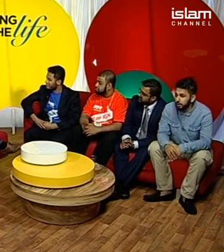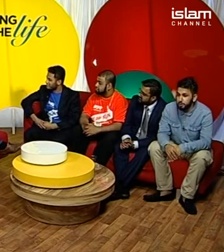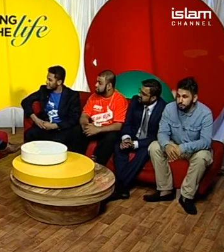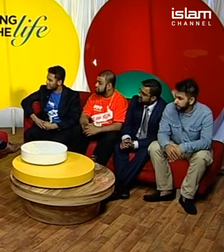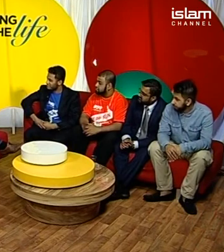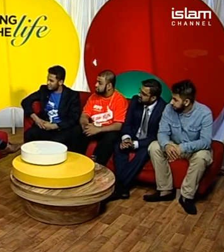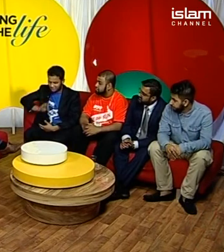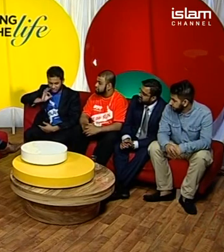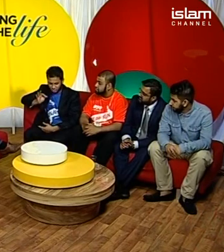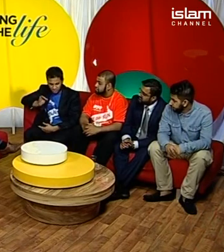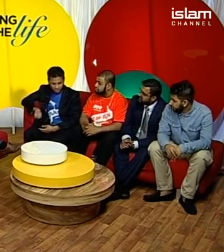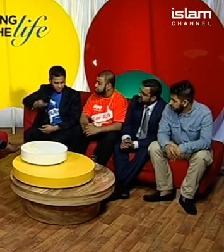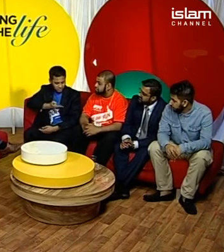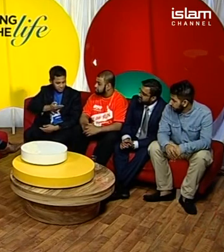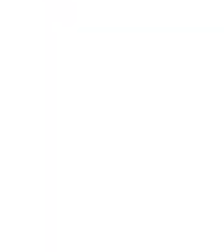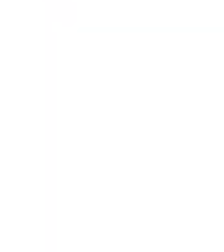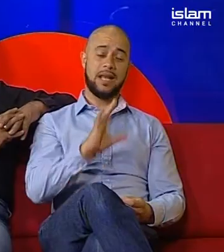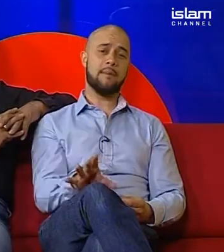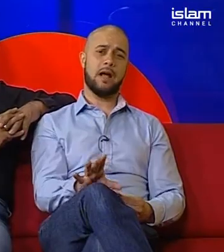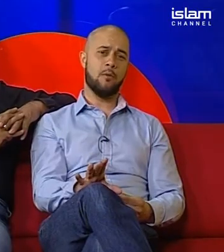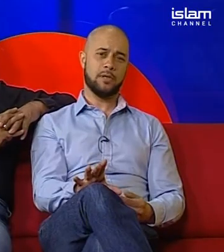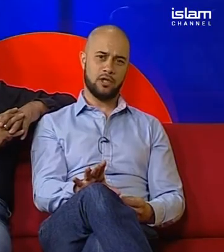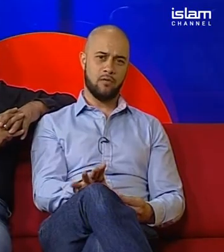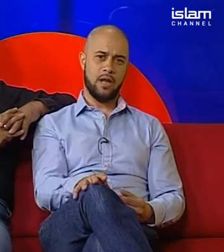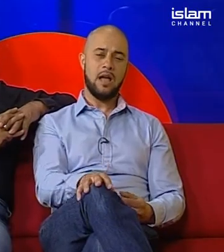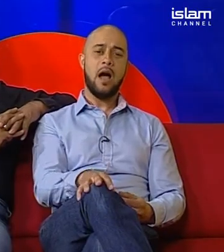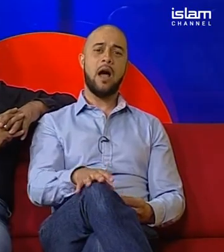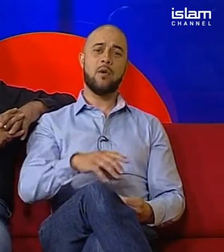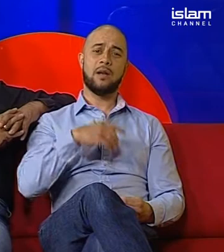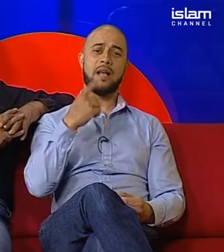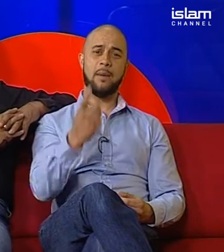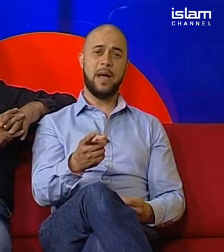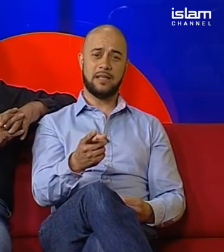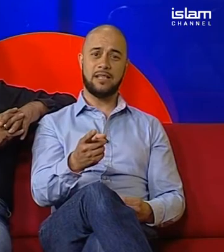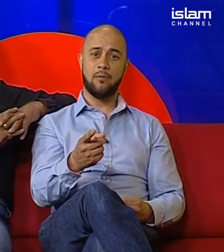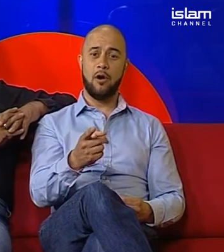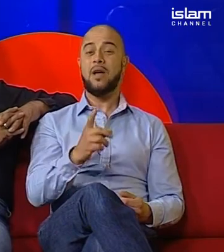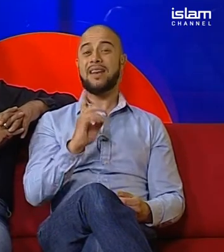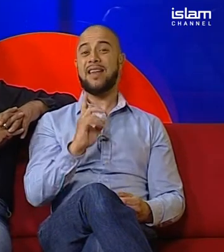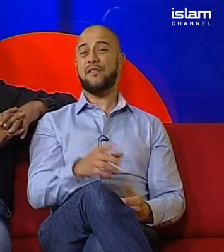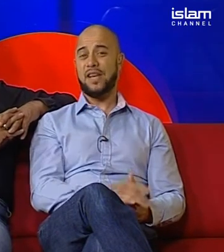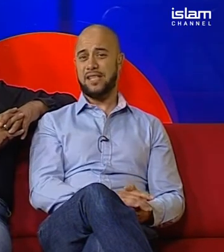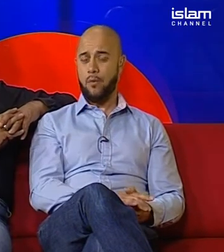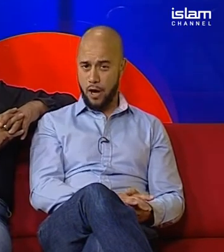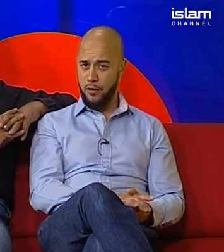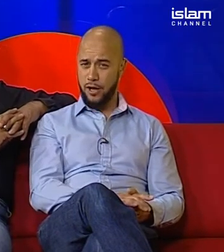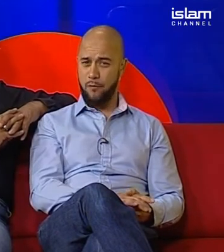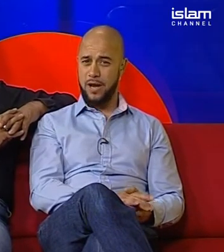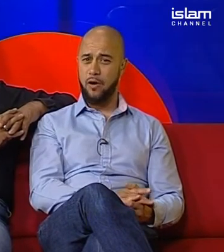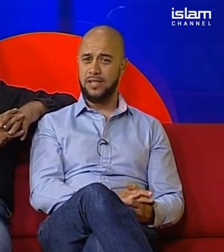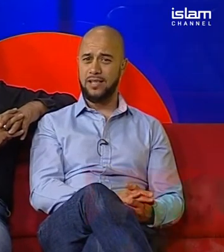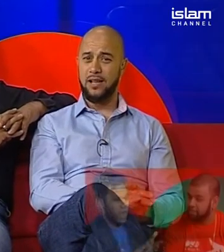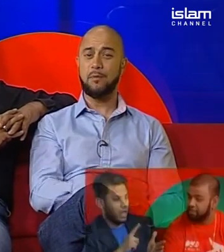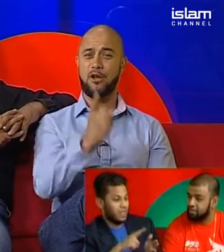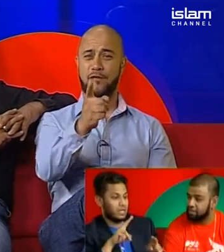Fantastic. Well, I have another question for Shahil in just a second. We're going to keep that competition running. We're going to be coming back to that tomorrow. Now, Nafisa, we know that you've